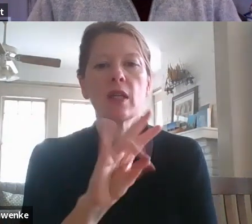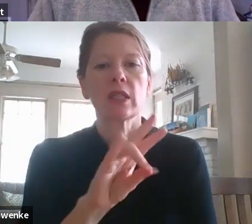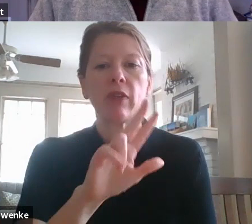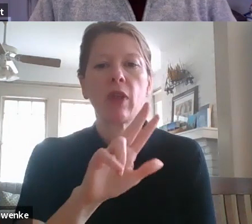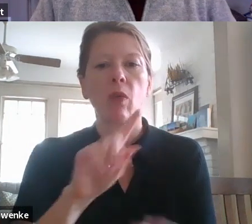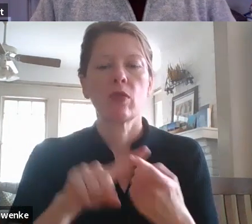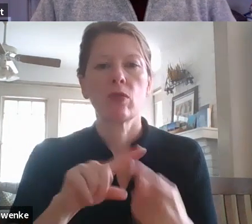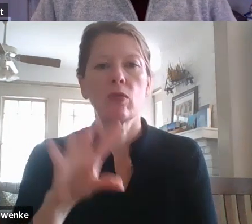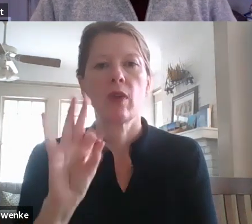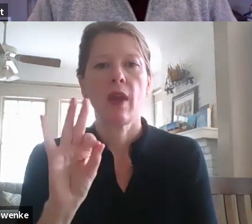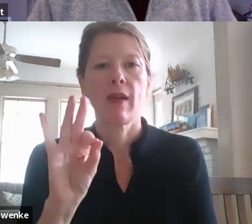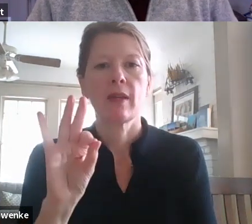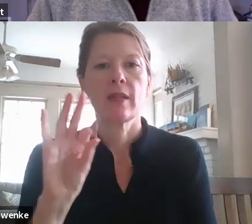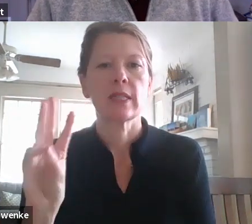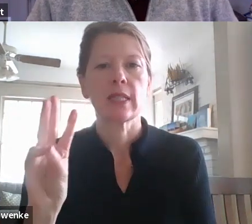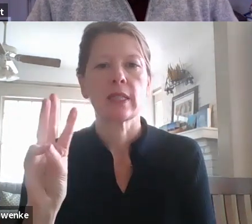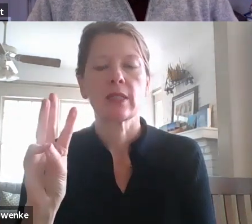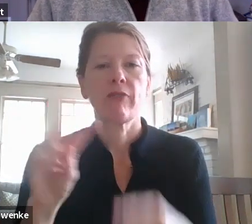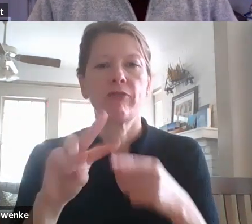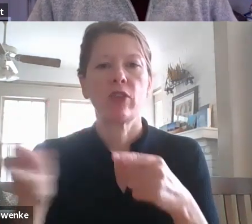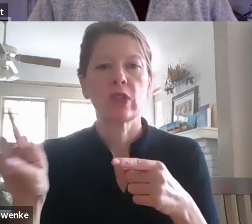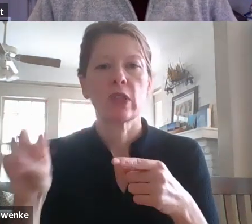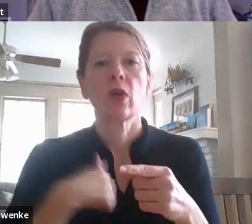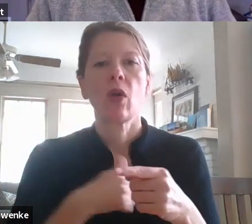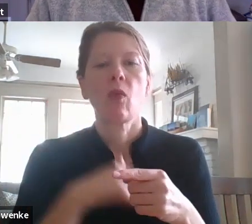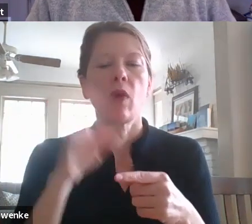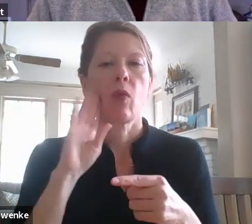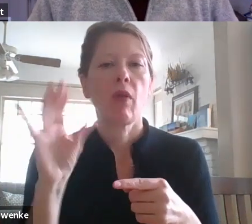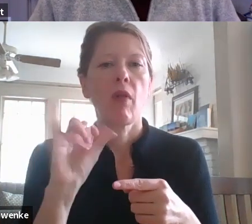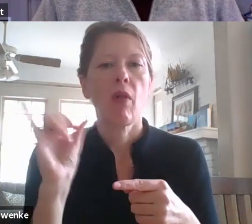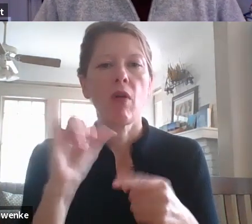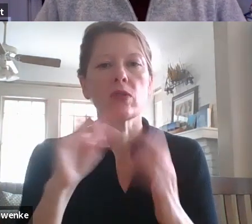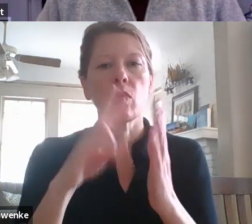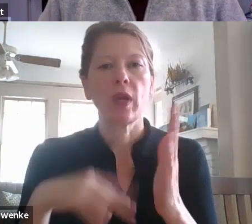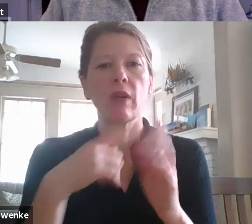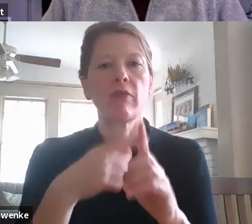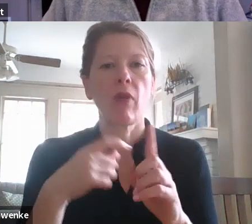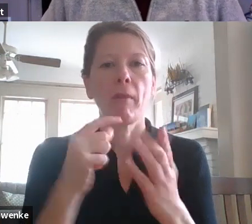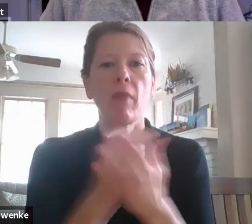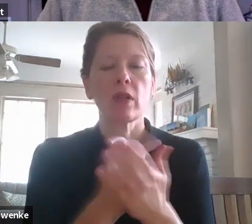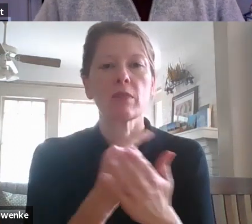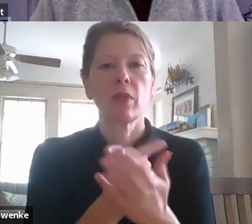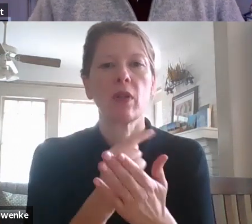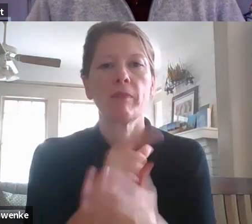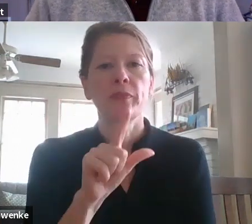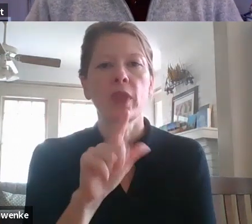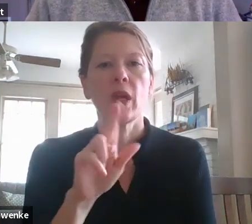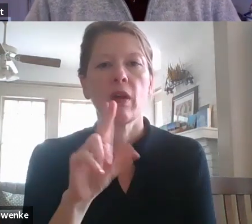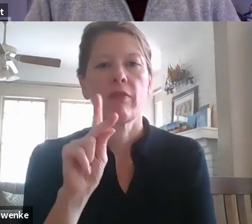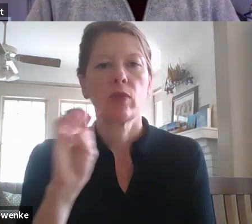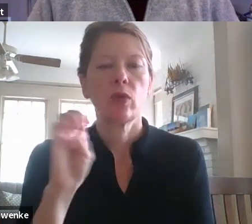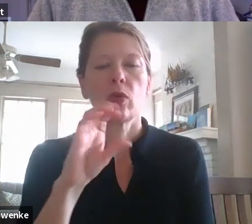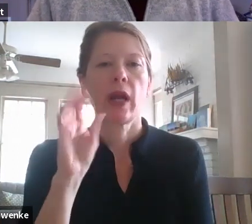through 96. And we're going to hear from the Gospel of Luke. And we're going to sing, "There is a balm in